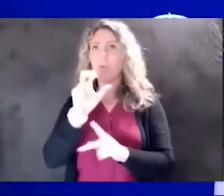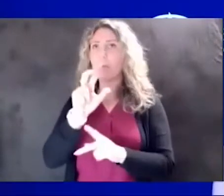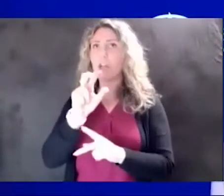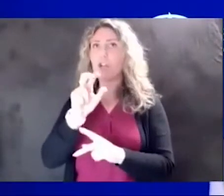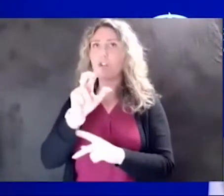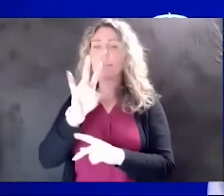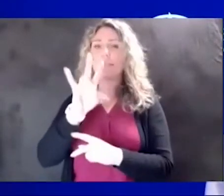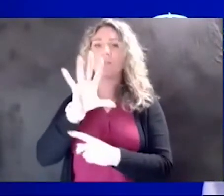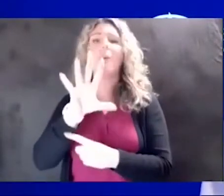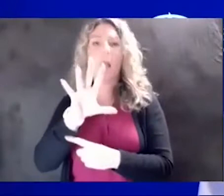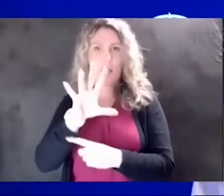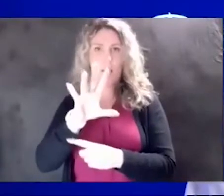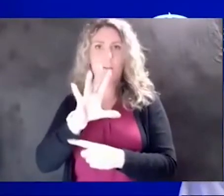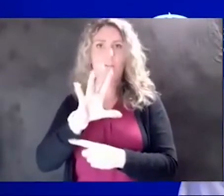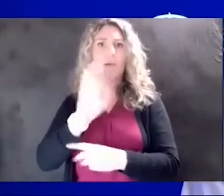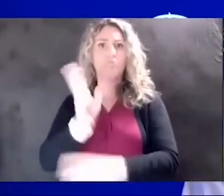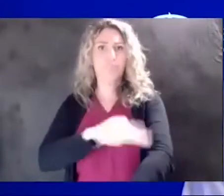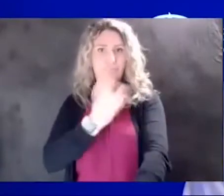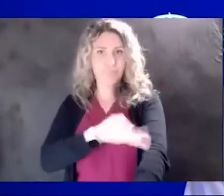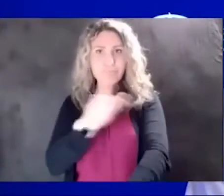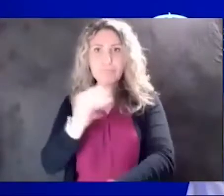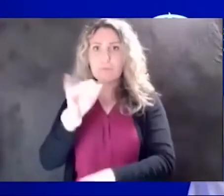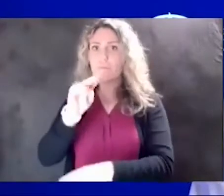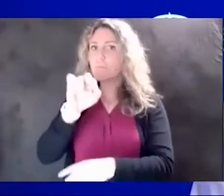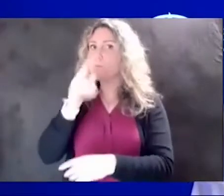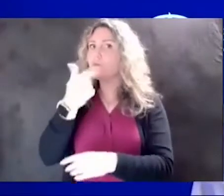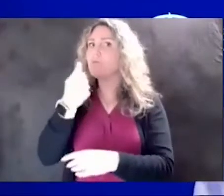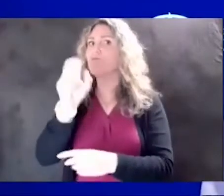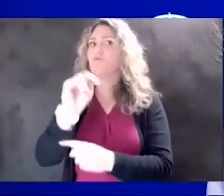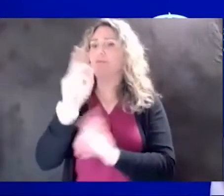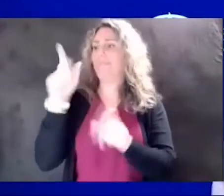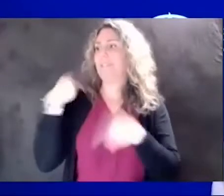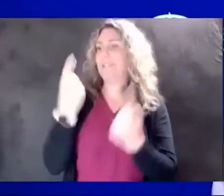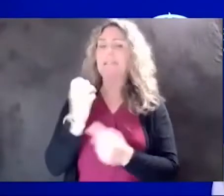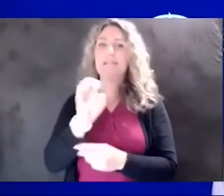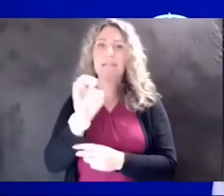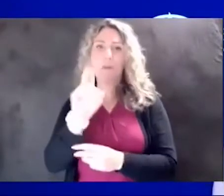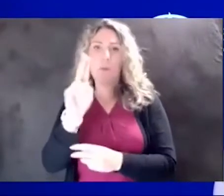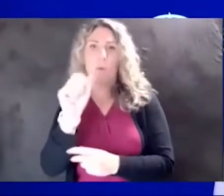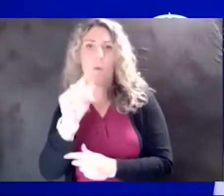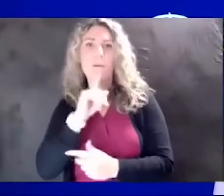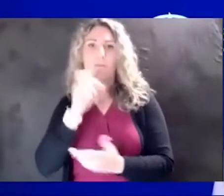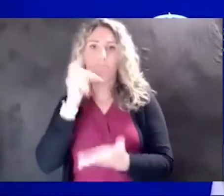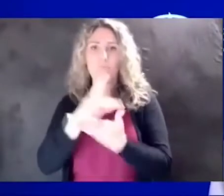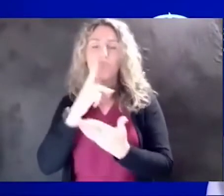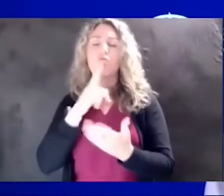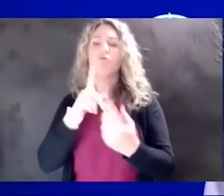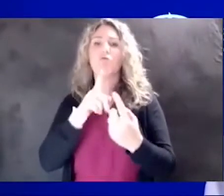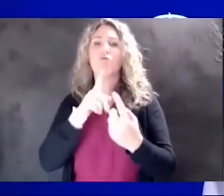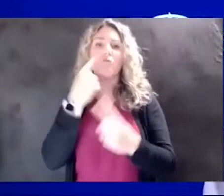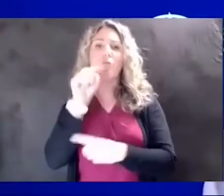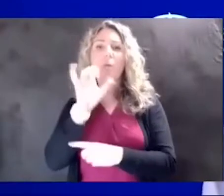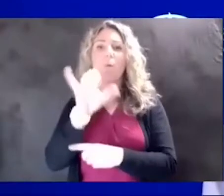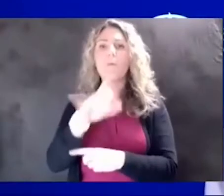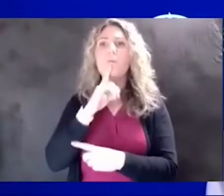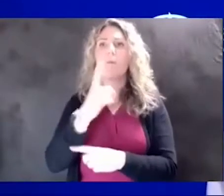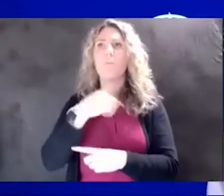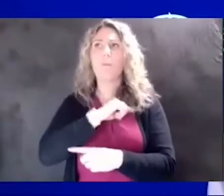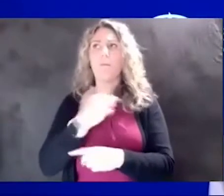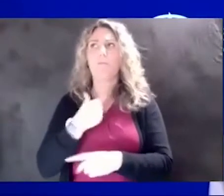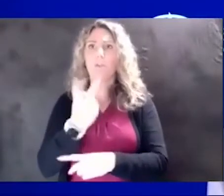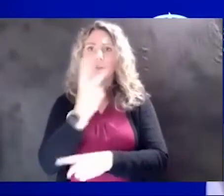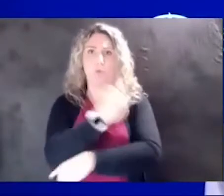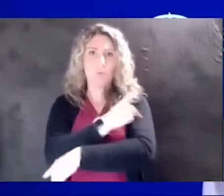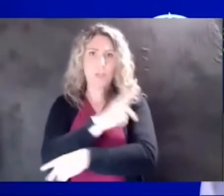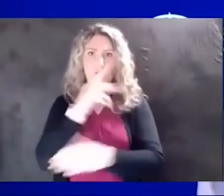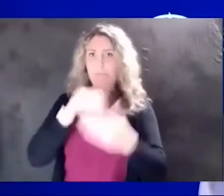of the monoclonal antibody since the EUA, the authorization was given for monoclonal antibody. I think we have 2 patients coming in today for